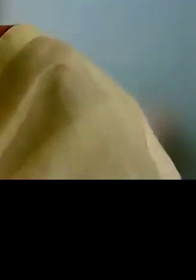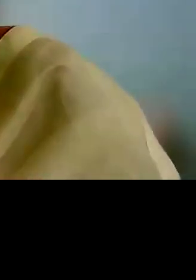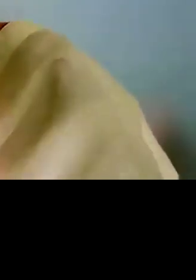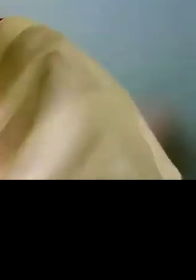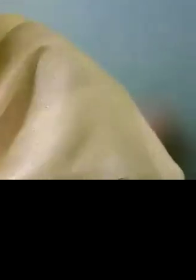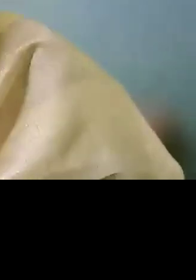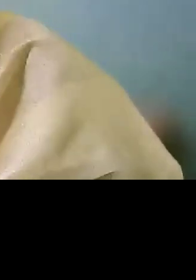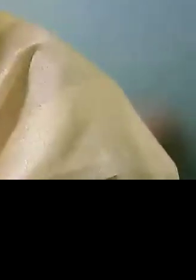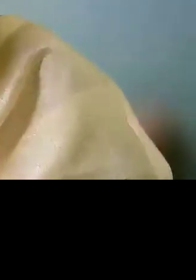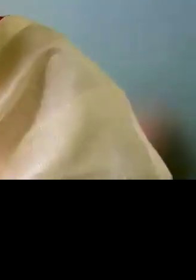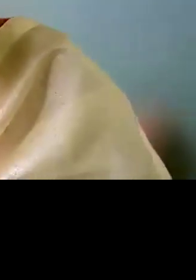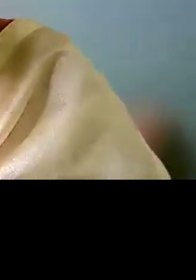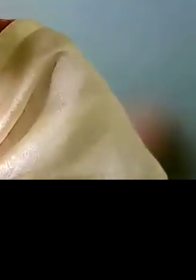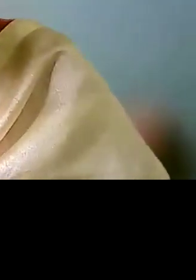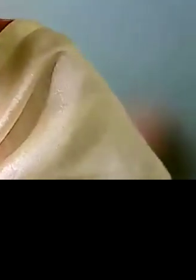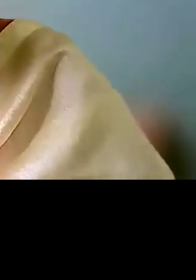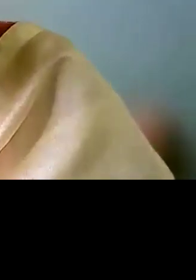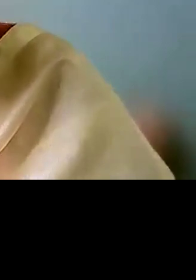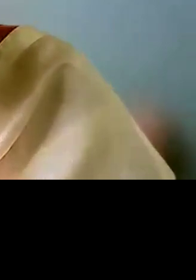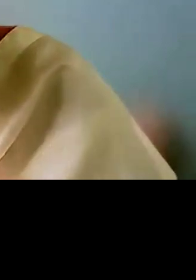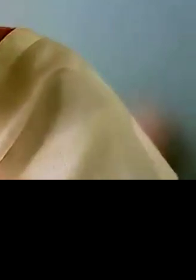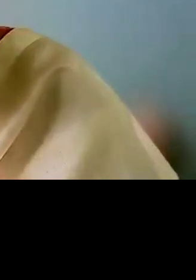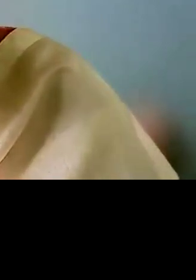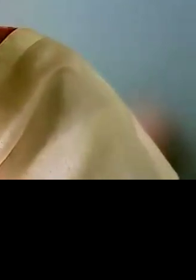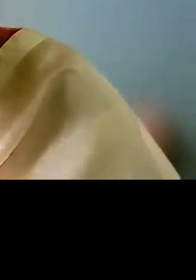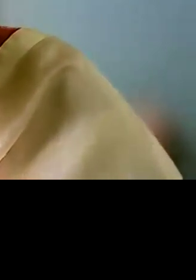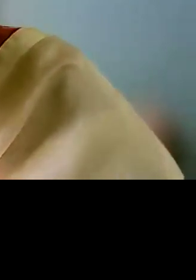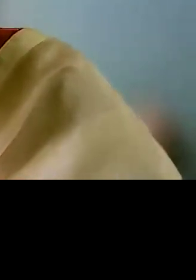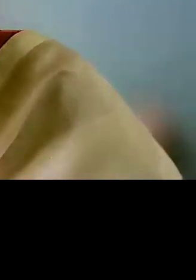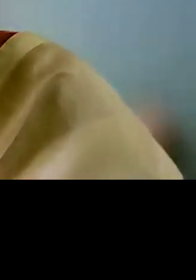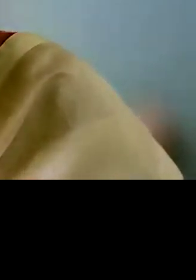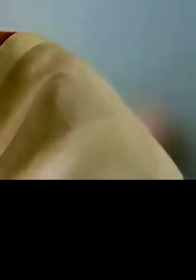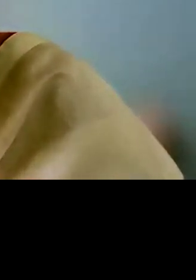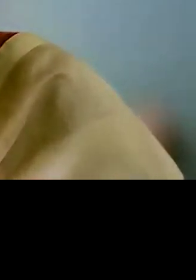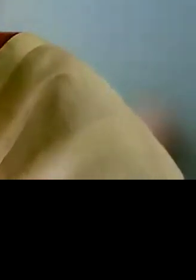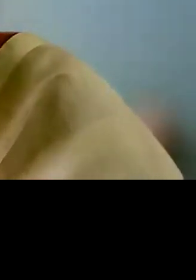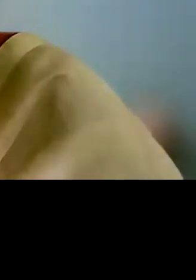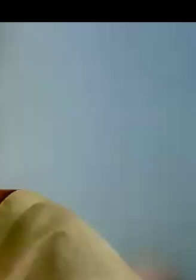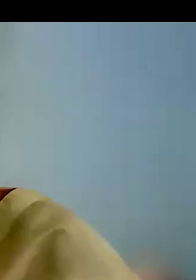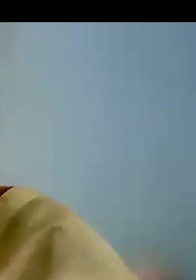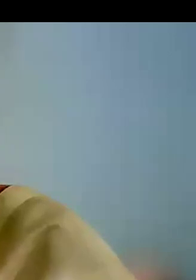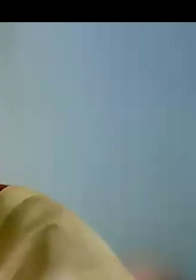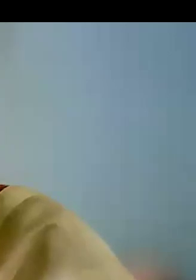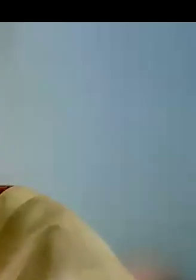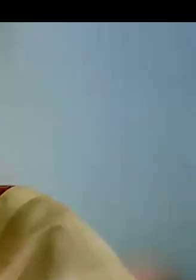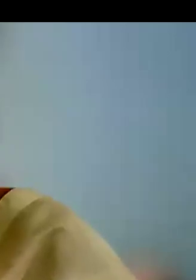you, ma'am. Thank you, Mita, ma'am, once again. Thank you so much. Okay. Yeah. Thank you. So I shall end the meeting now. Yeah.